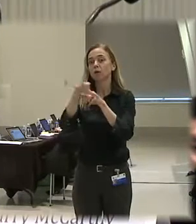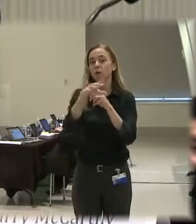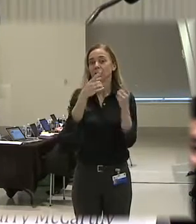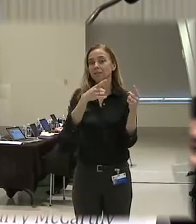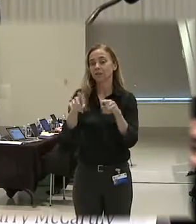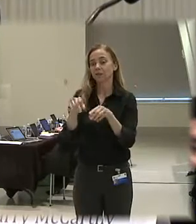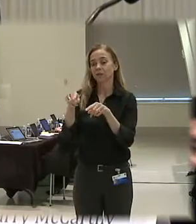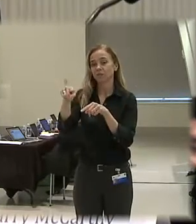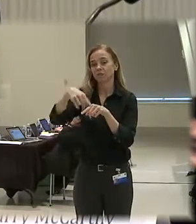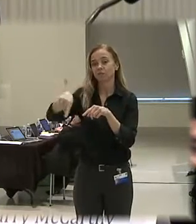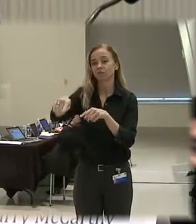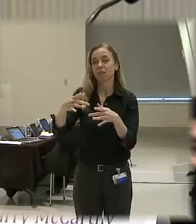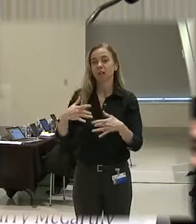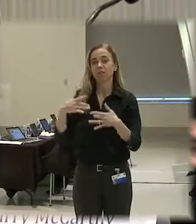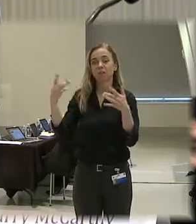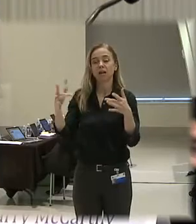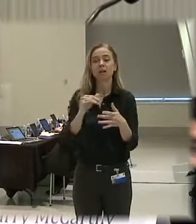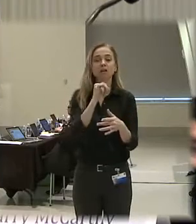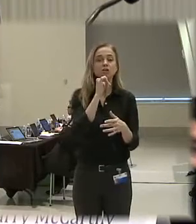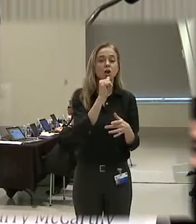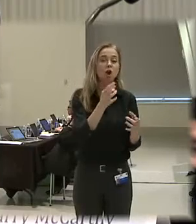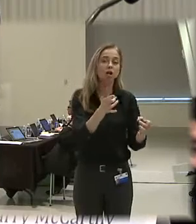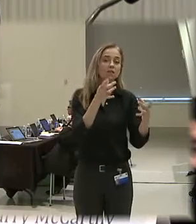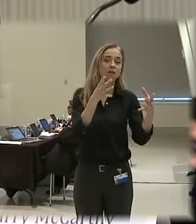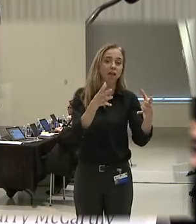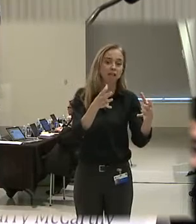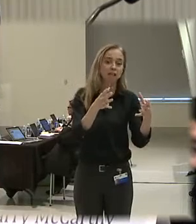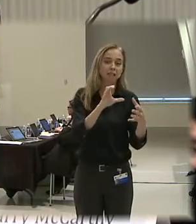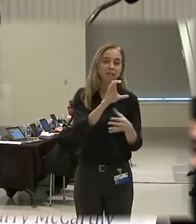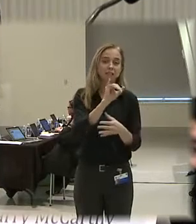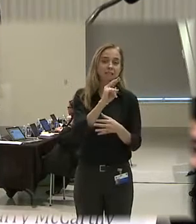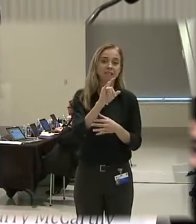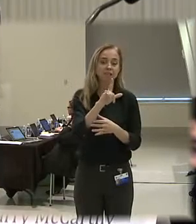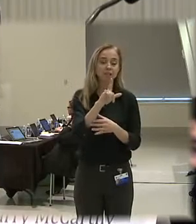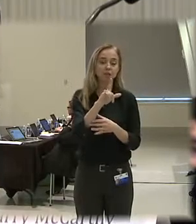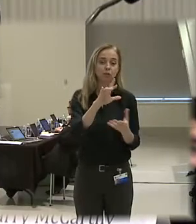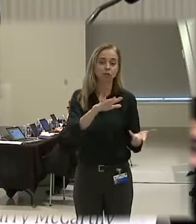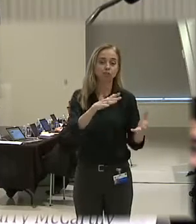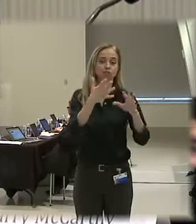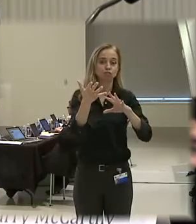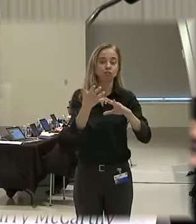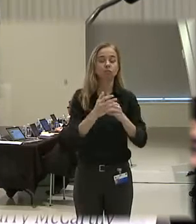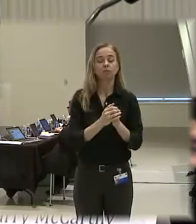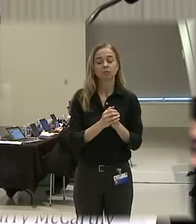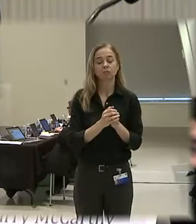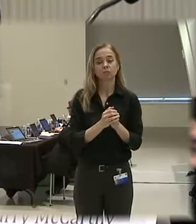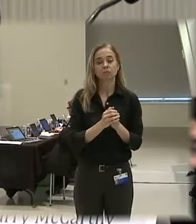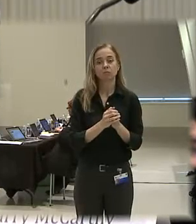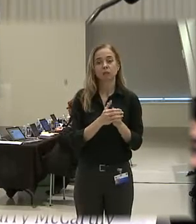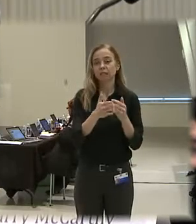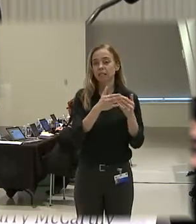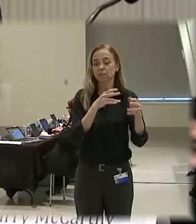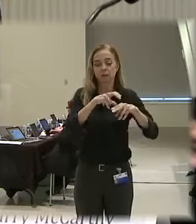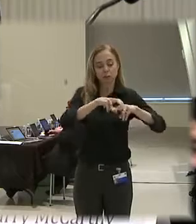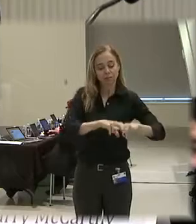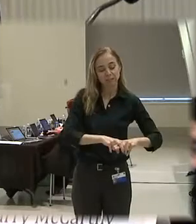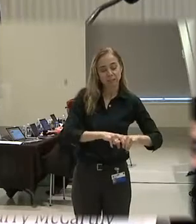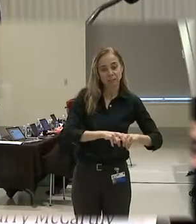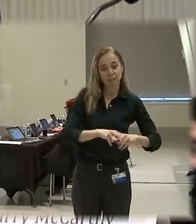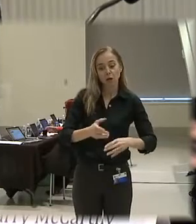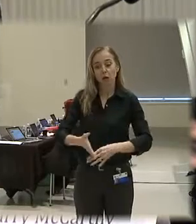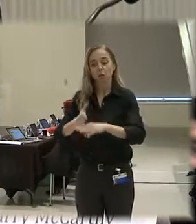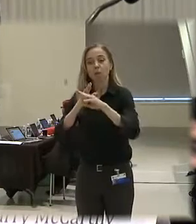events. Nonviolent civil disobedience. Traditional nonviolent protests, whether it's sit-ins, blocking